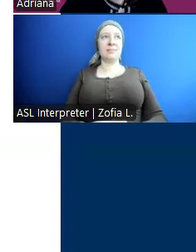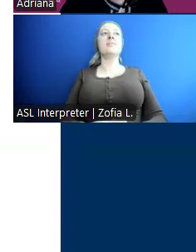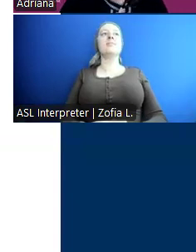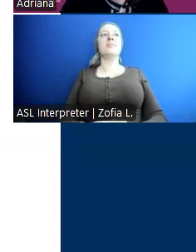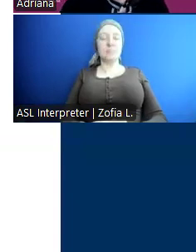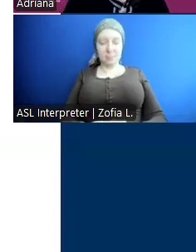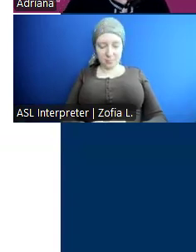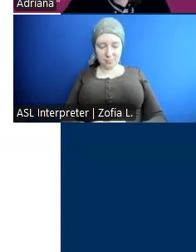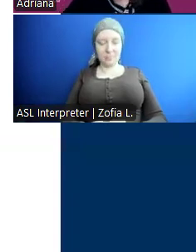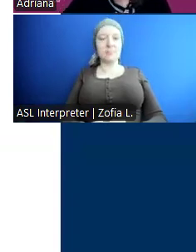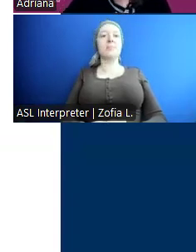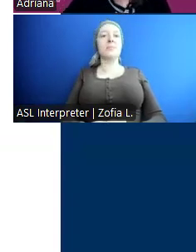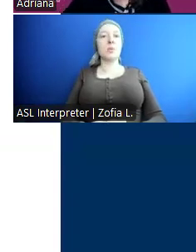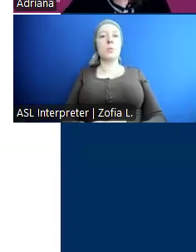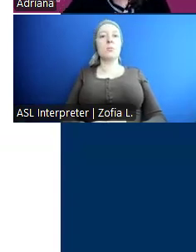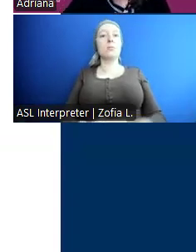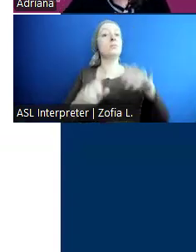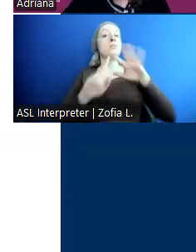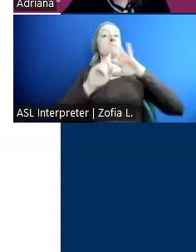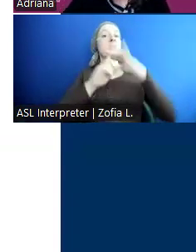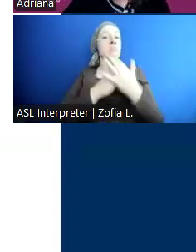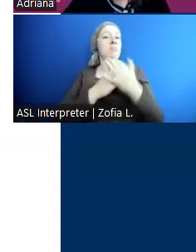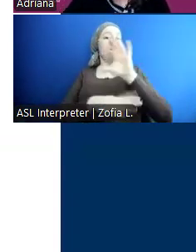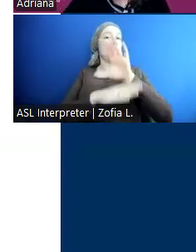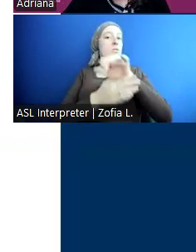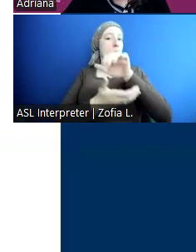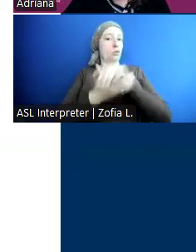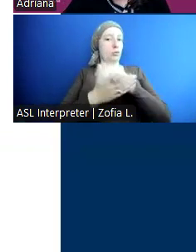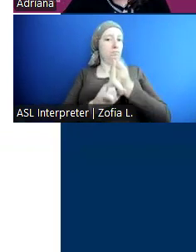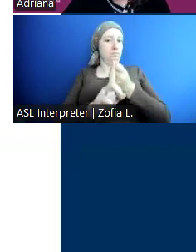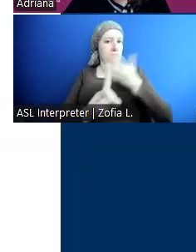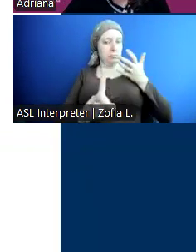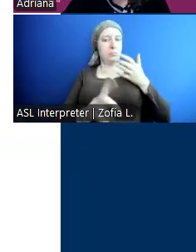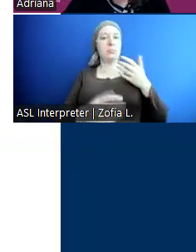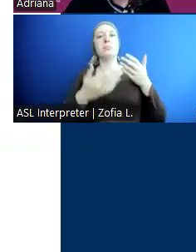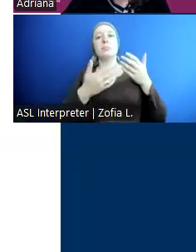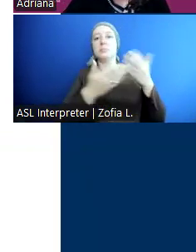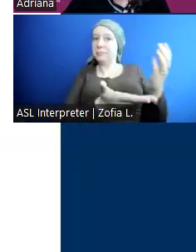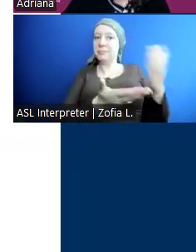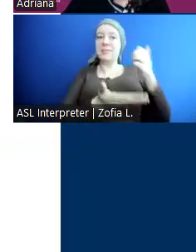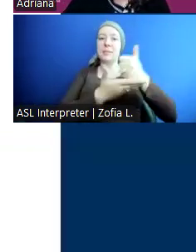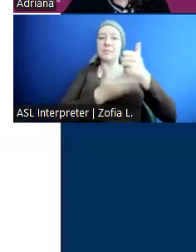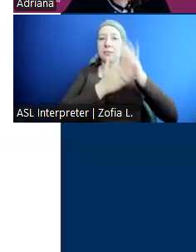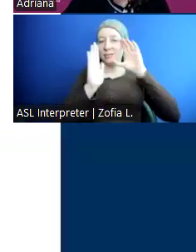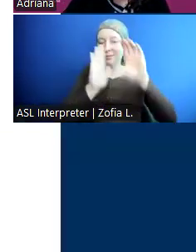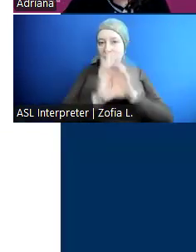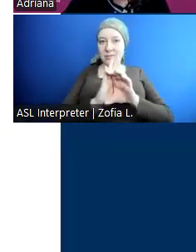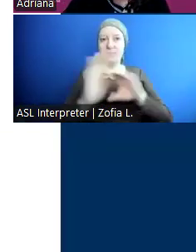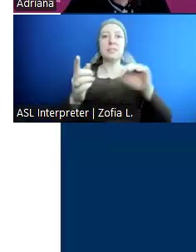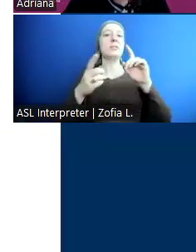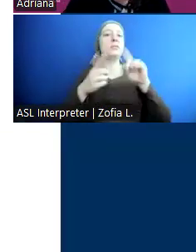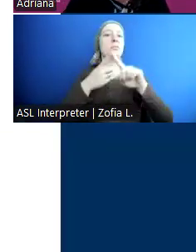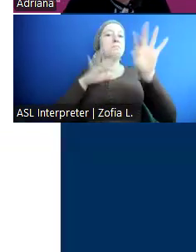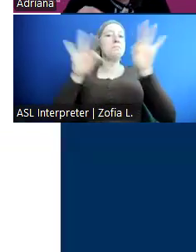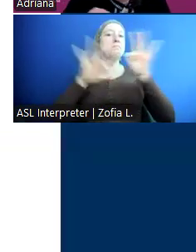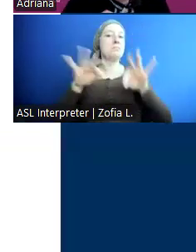So within the context of forced marriage, this is a helpful visual to illustrate how